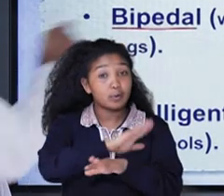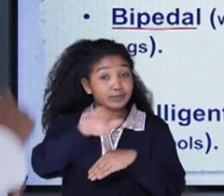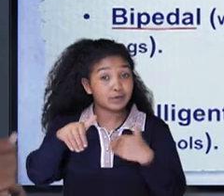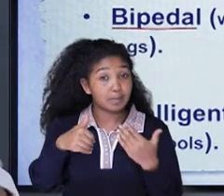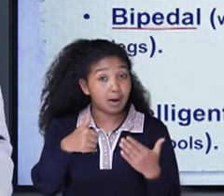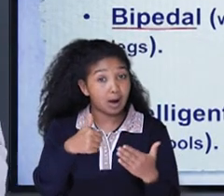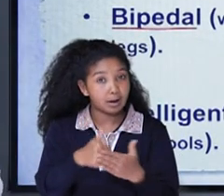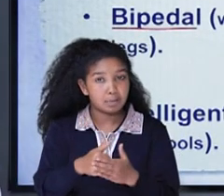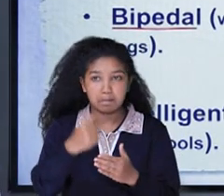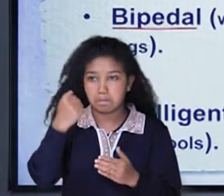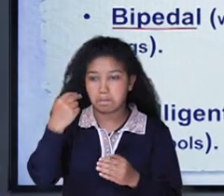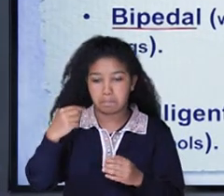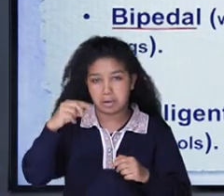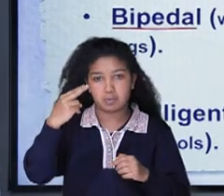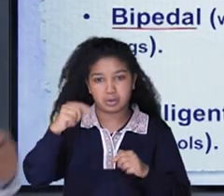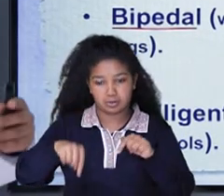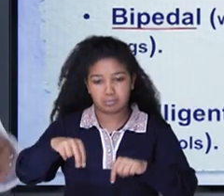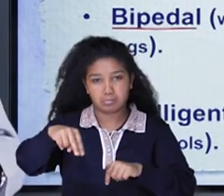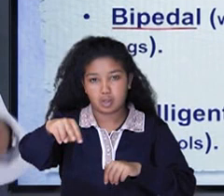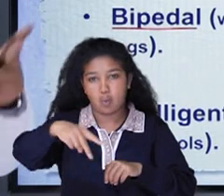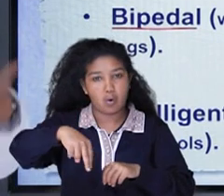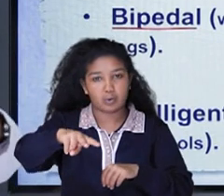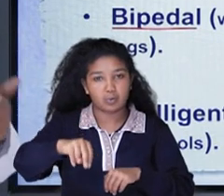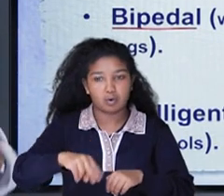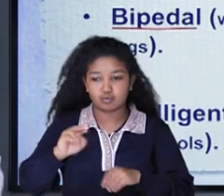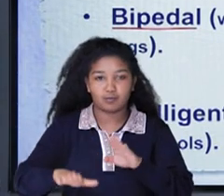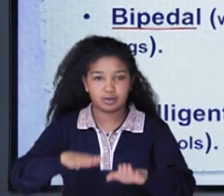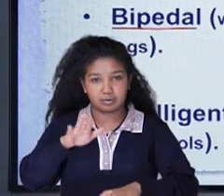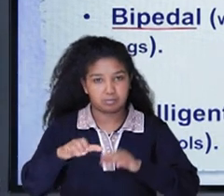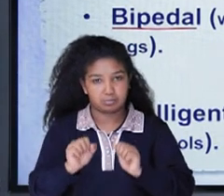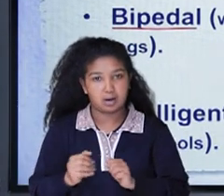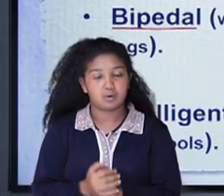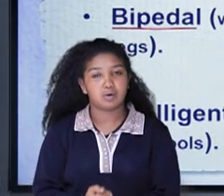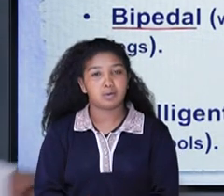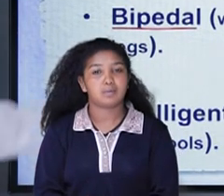are bipedals. They walk on 2 feet.